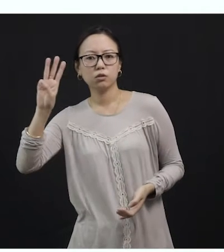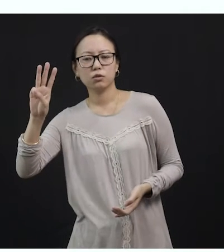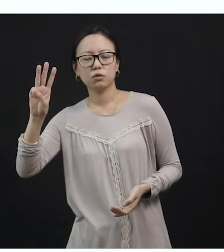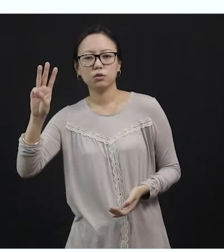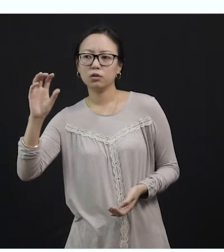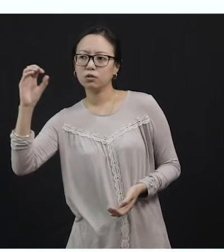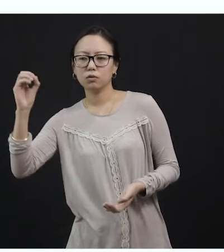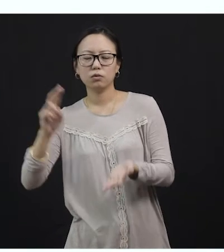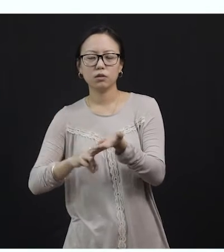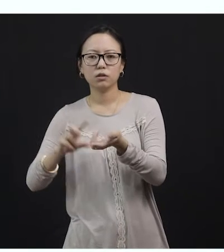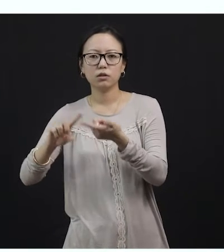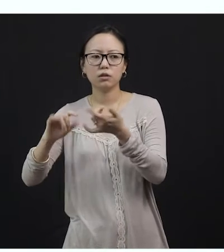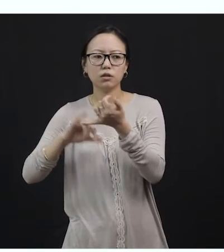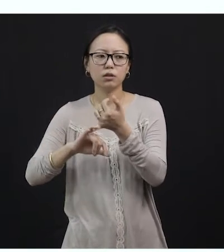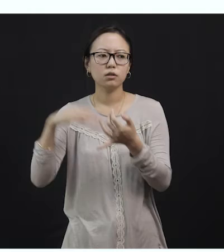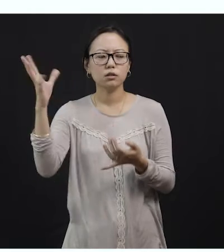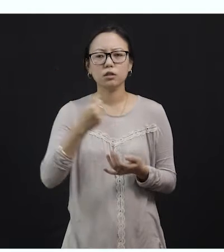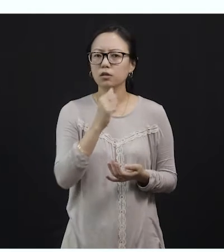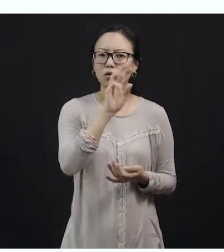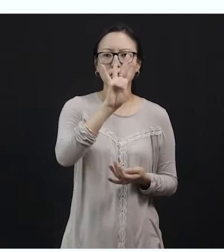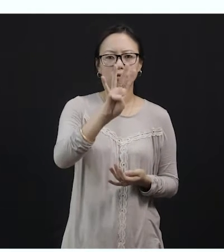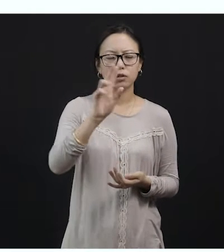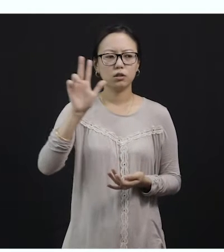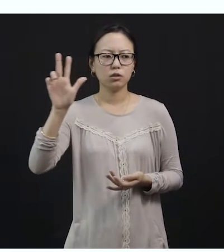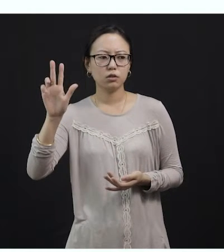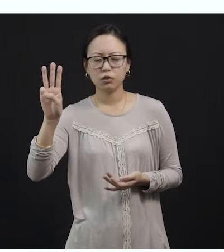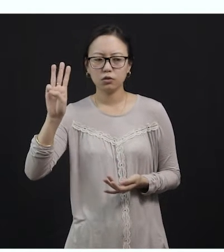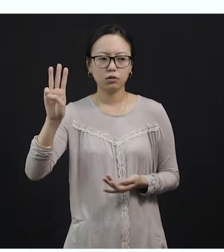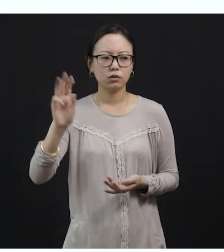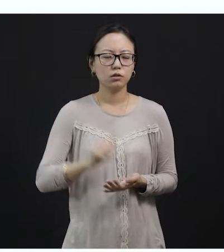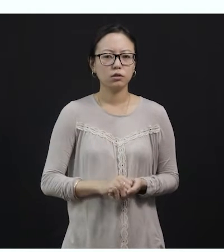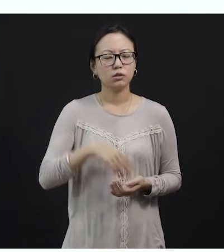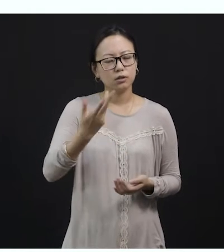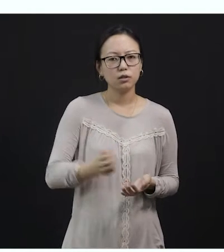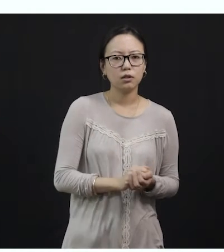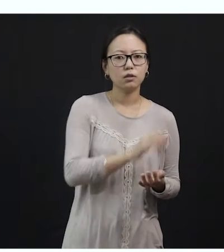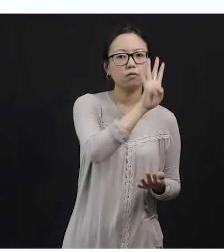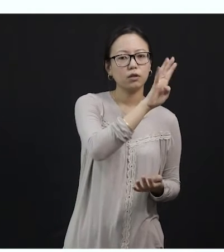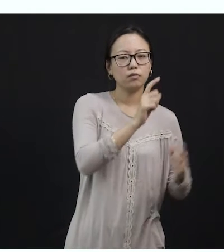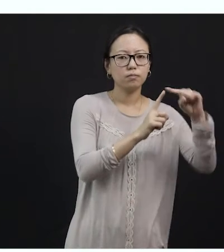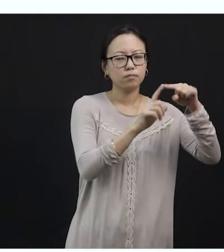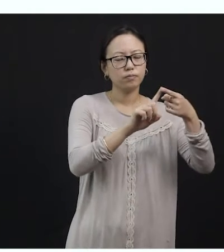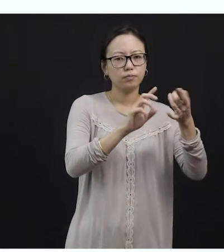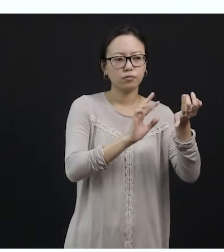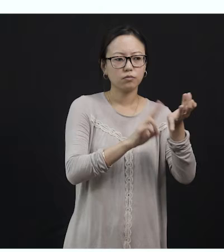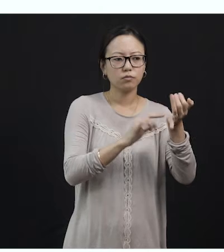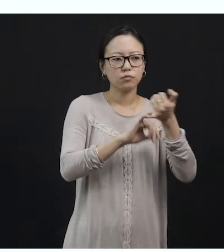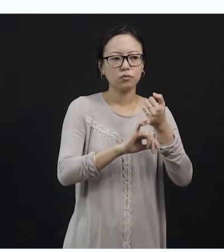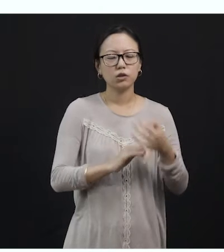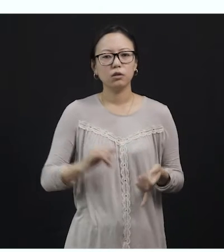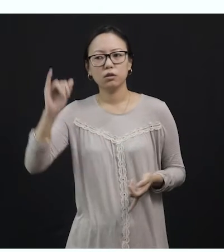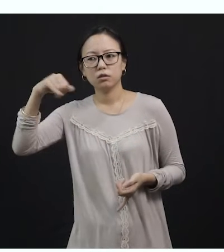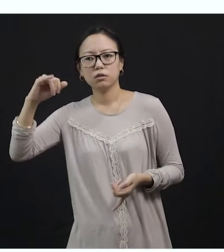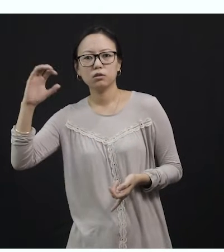get 43. In the next row, we have 5 tenths, 6 ones. So we can say that this